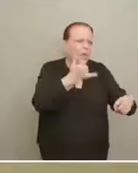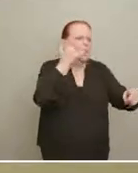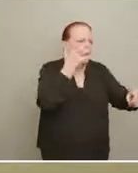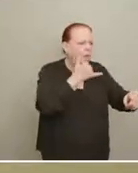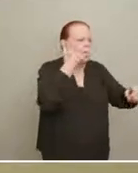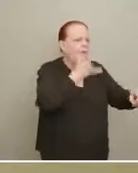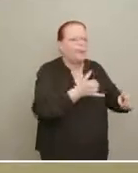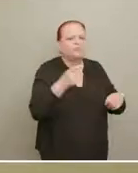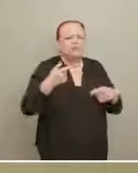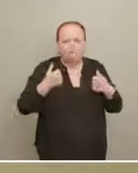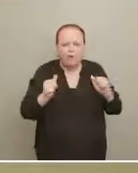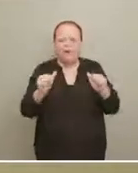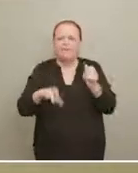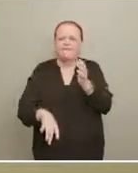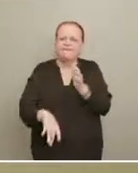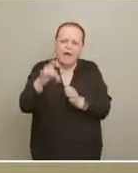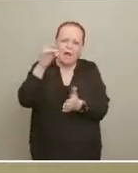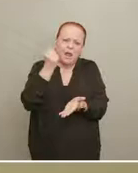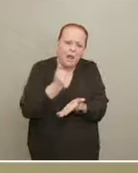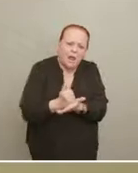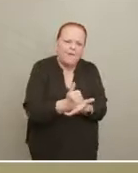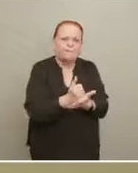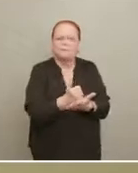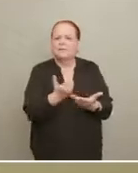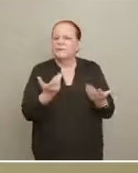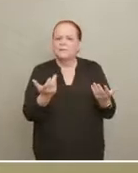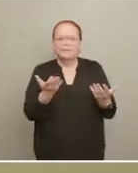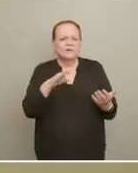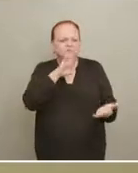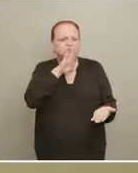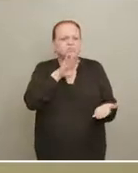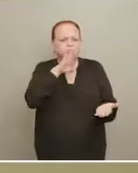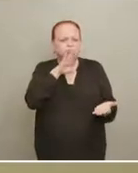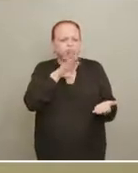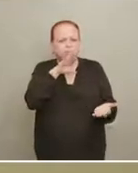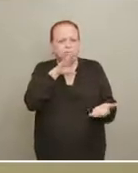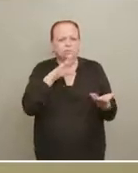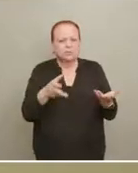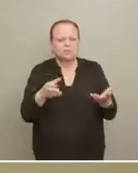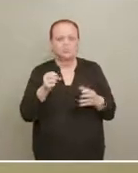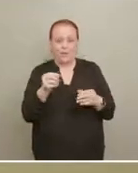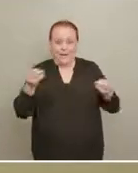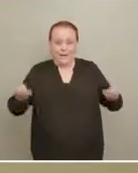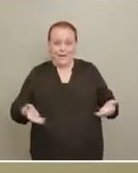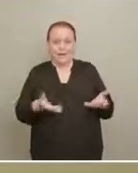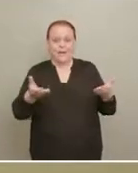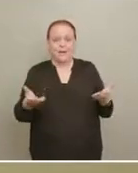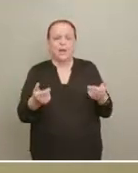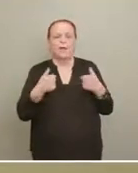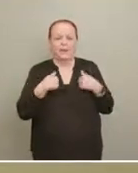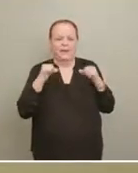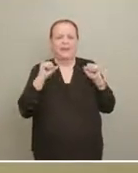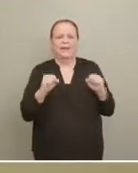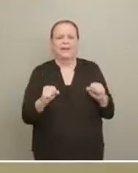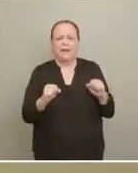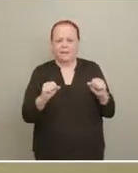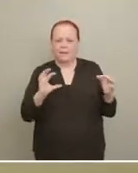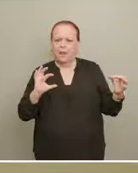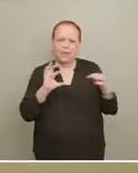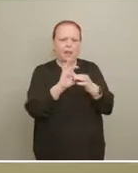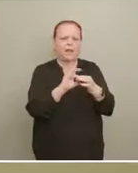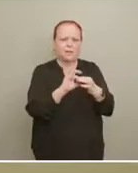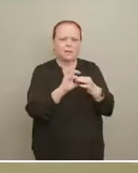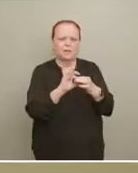back pocket, including potentially nothing, we're going to come together as a community and make sure we hug you into care. And so that's